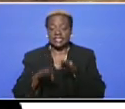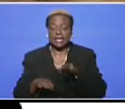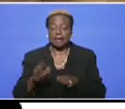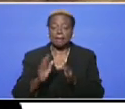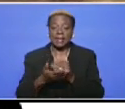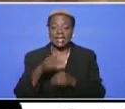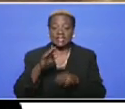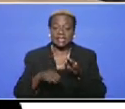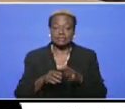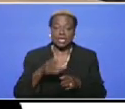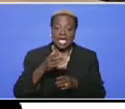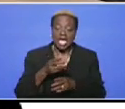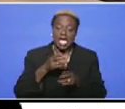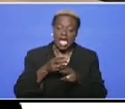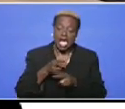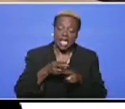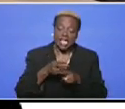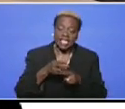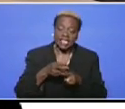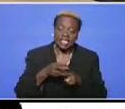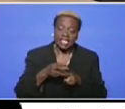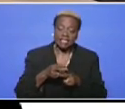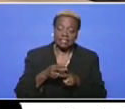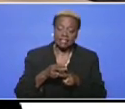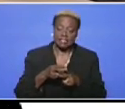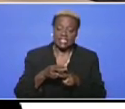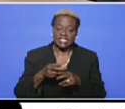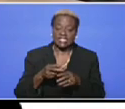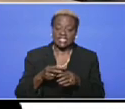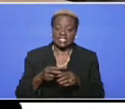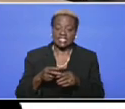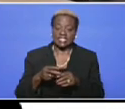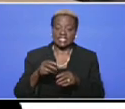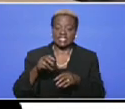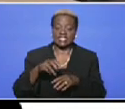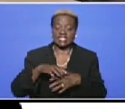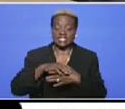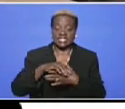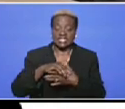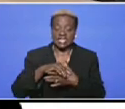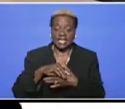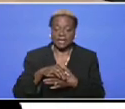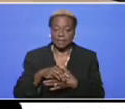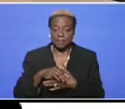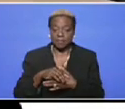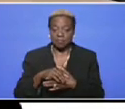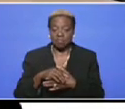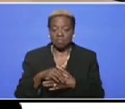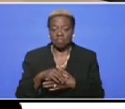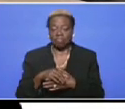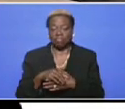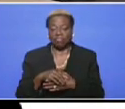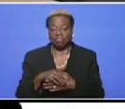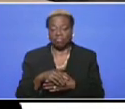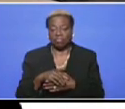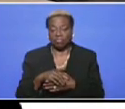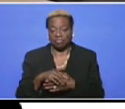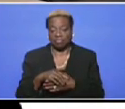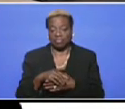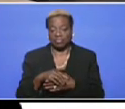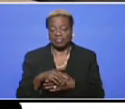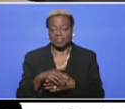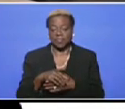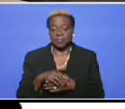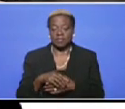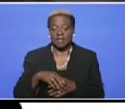cutting steak. Make sure the tines are pointed downward, and the steak knife, you have your finger here so that you